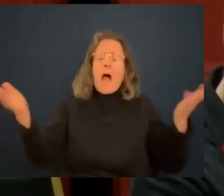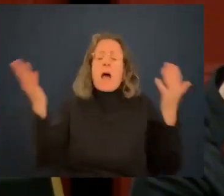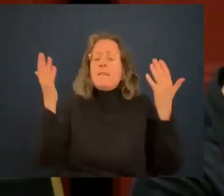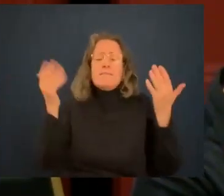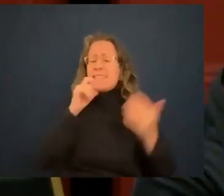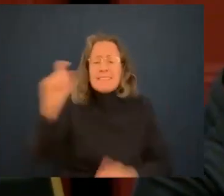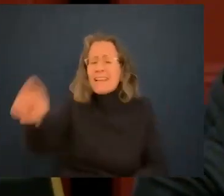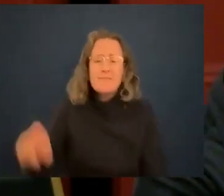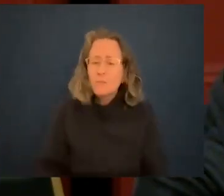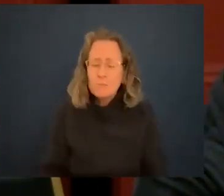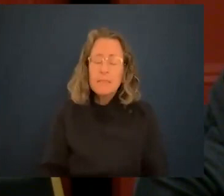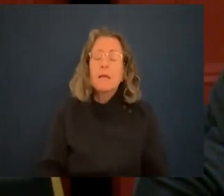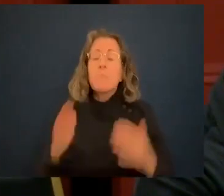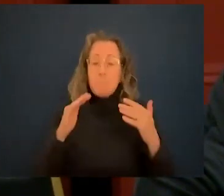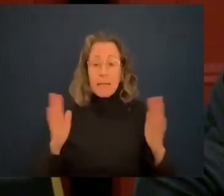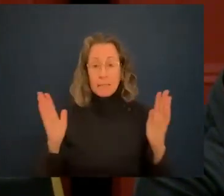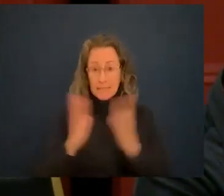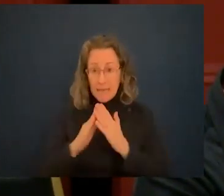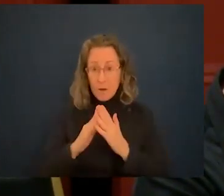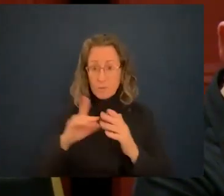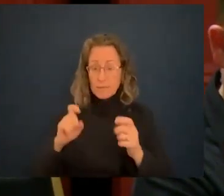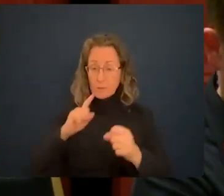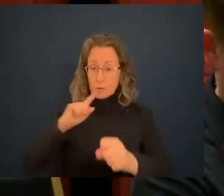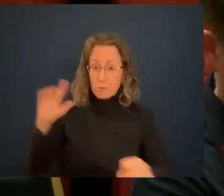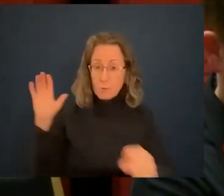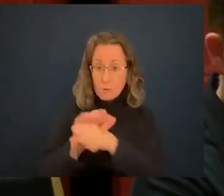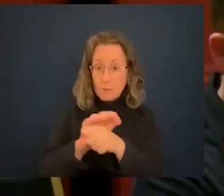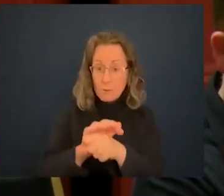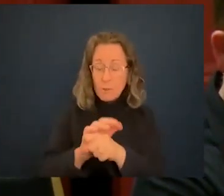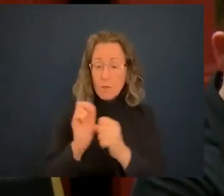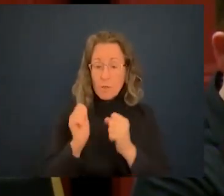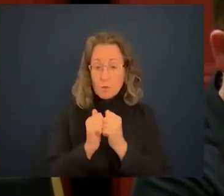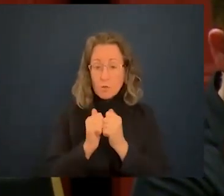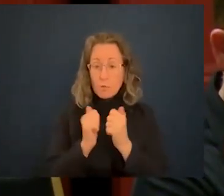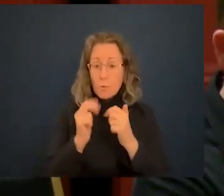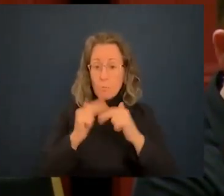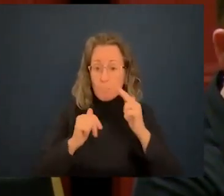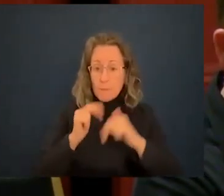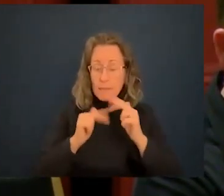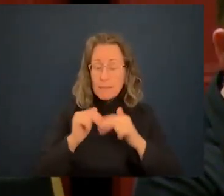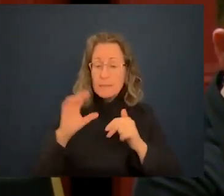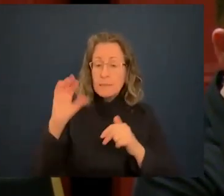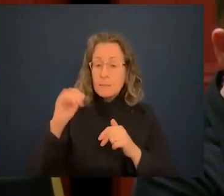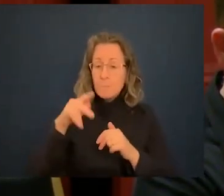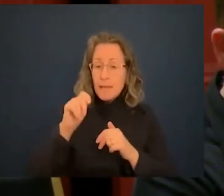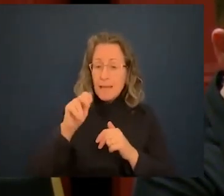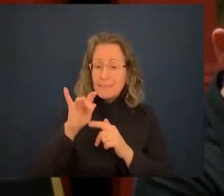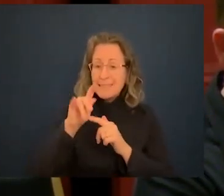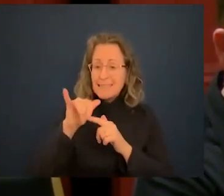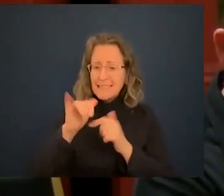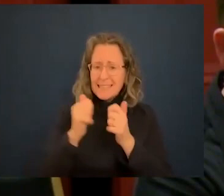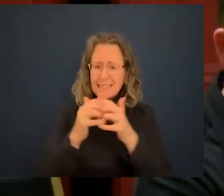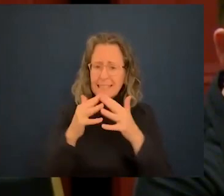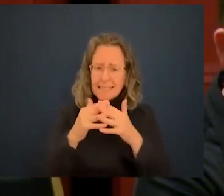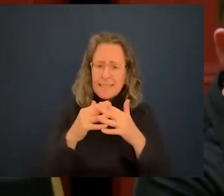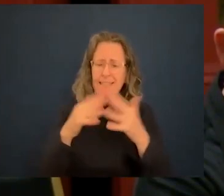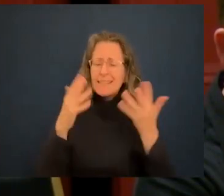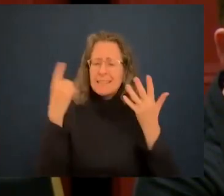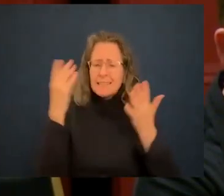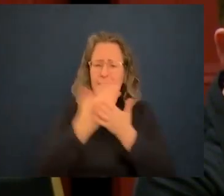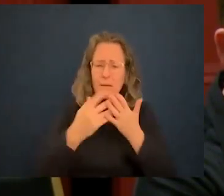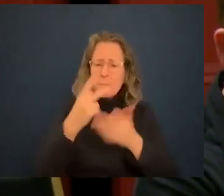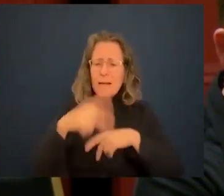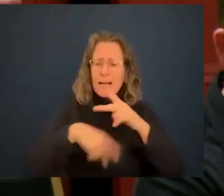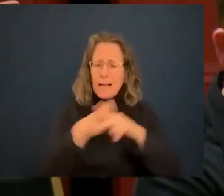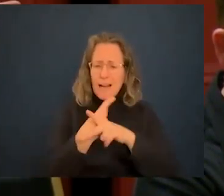the town really commits to building capacity and infrastructure to build safety whether or not it's this three hundred thousand dollars